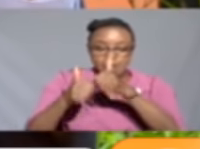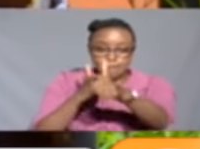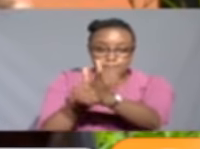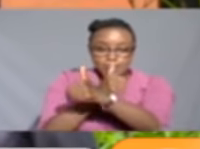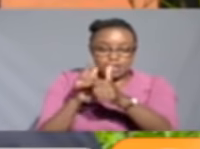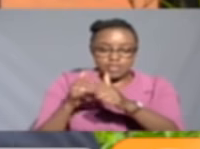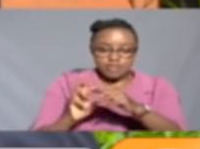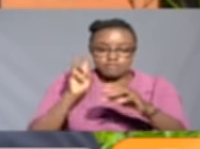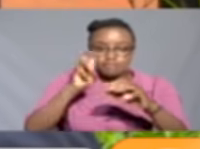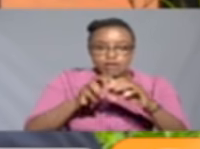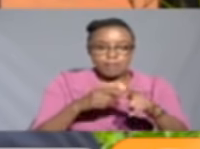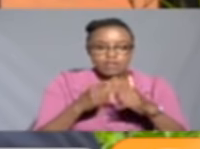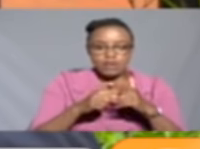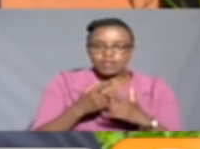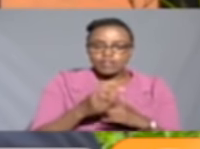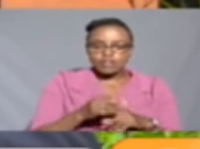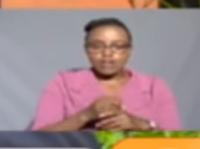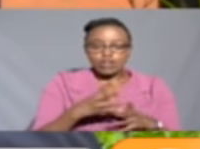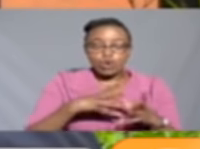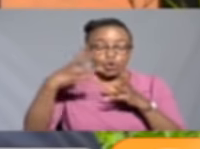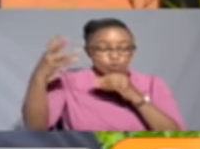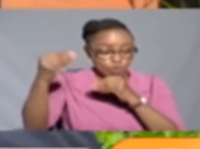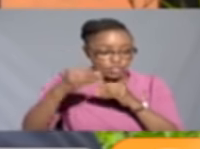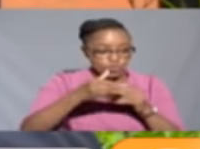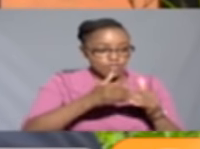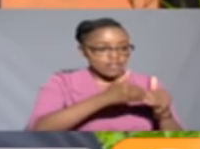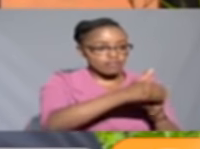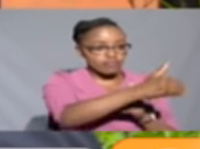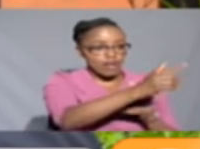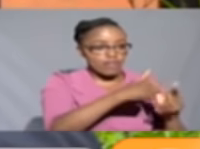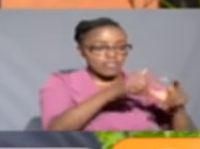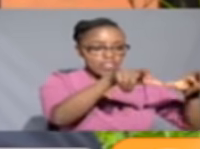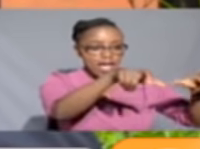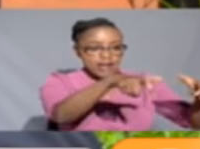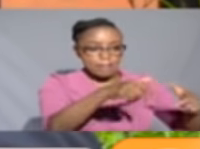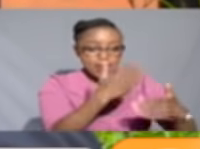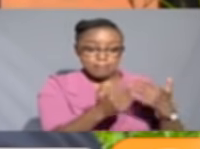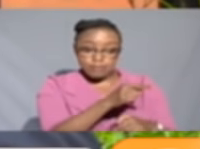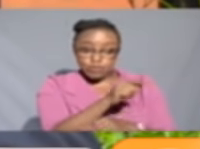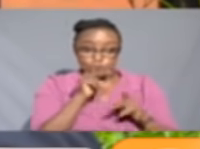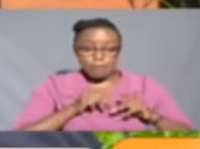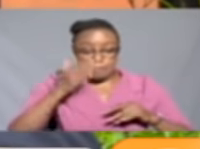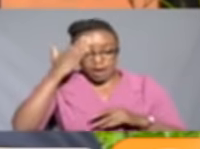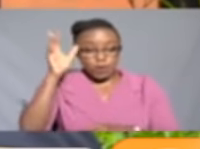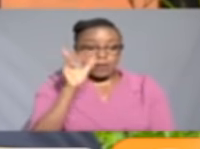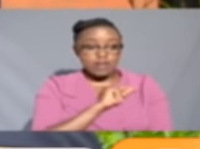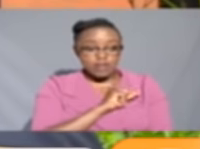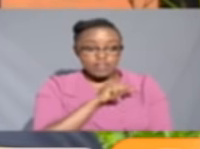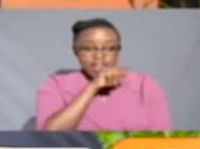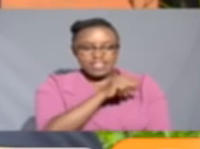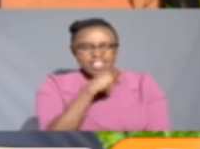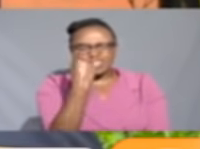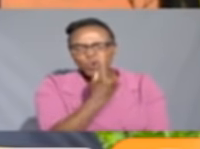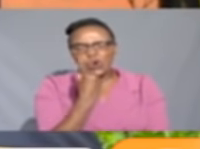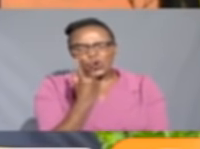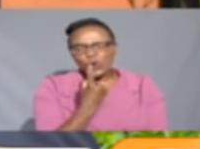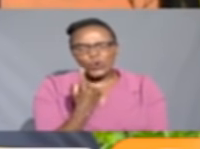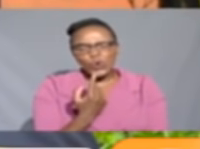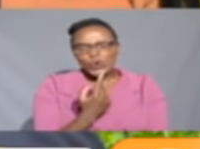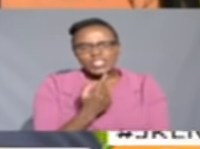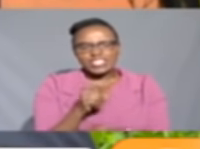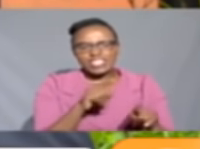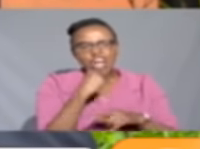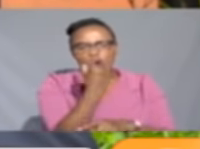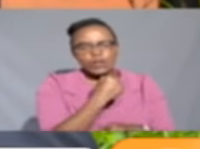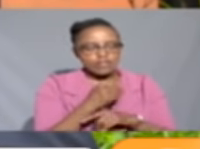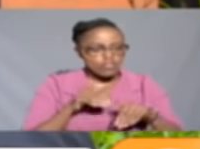put me there, put sirens going to the front. The media, and maybe you guys already knew that that is just a decoy. Mm-hmm. You chased that